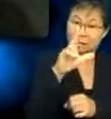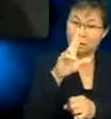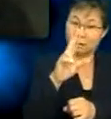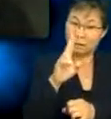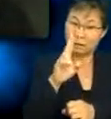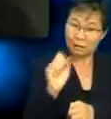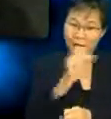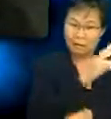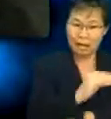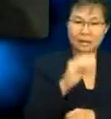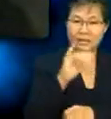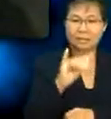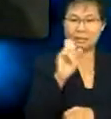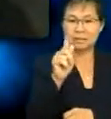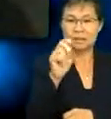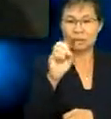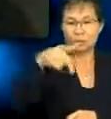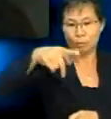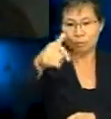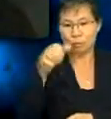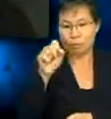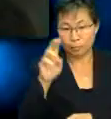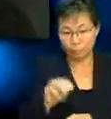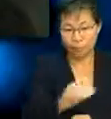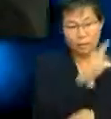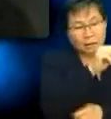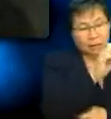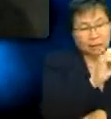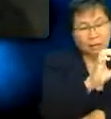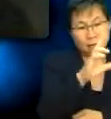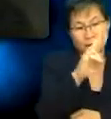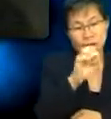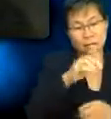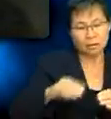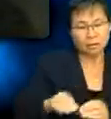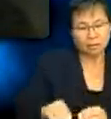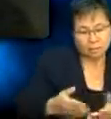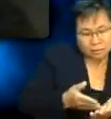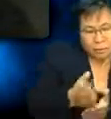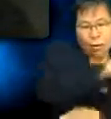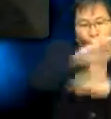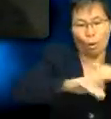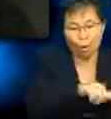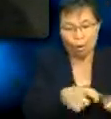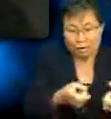cytoplasm. The nucleus directs all the activities of a cell.